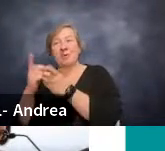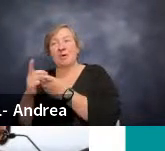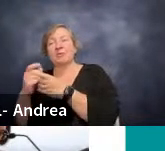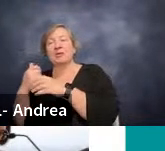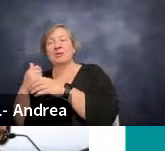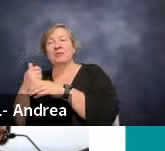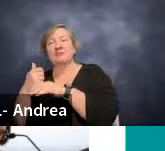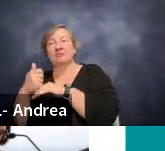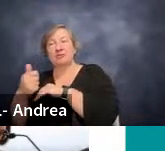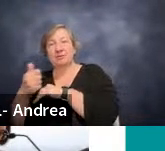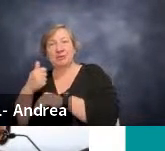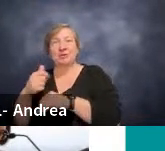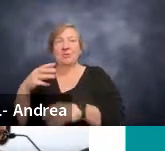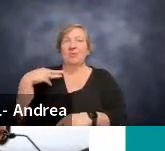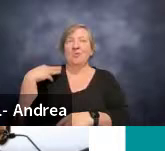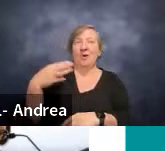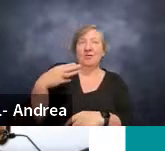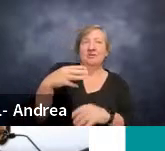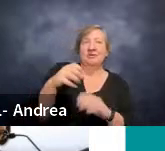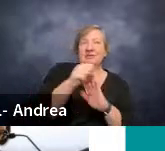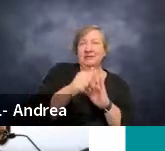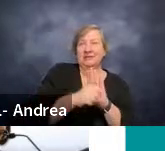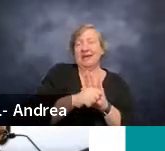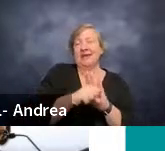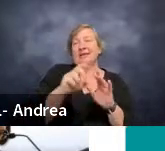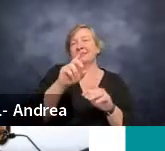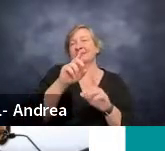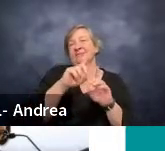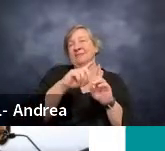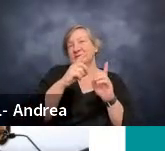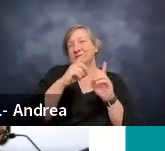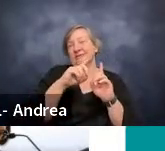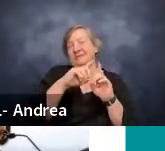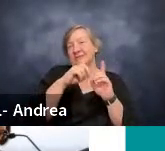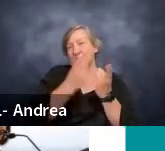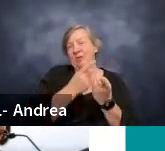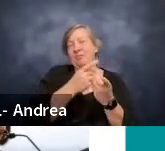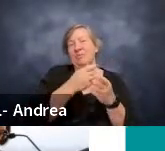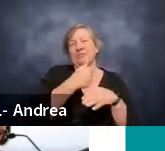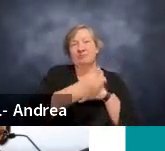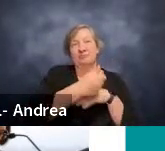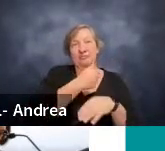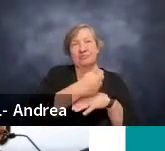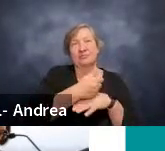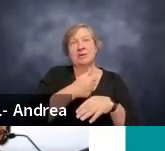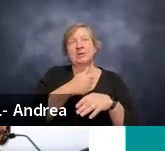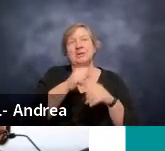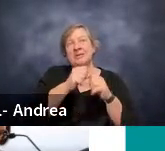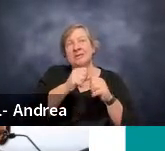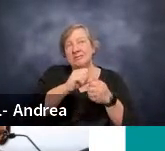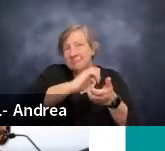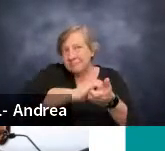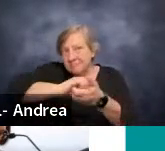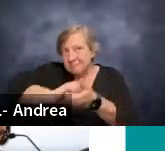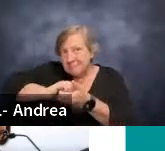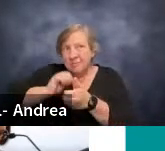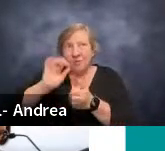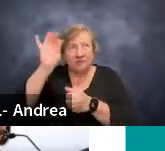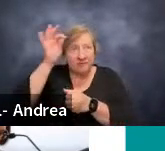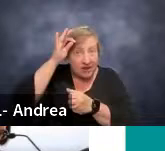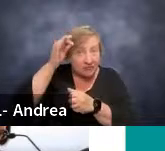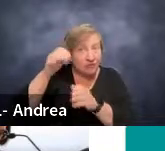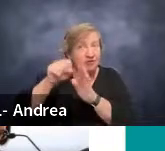State Department of Transportation continue to partner with federal, state, and local agencies and local tribes as